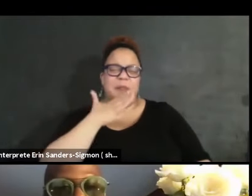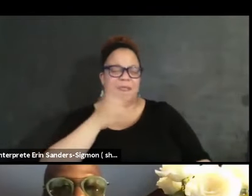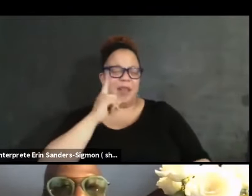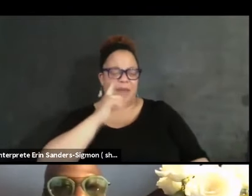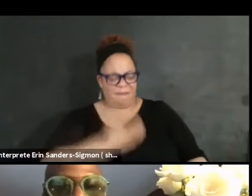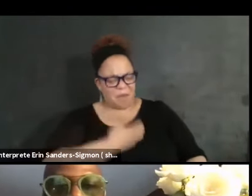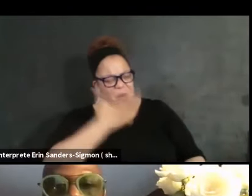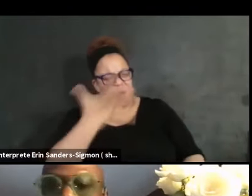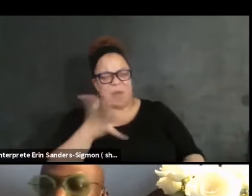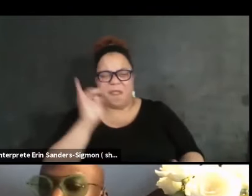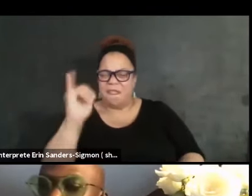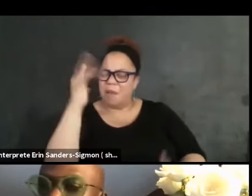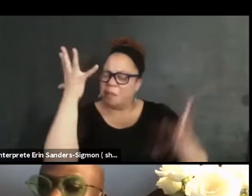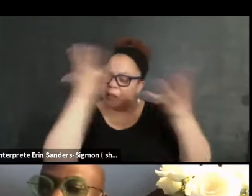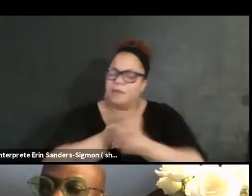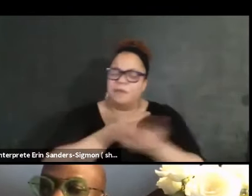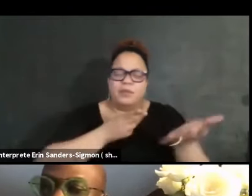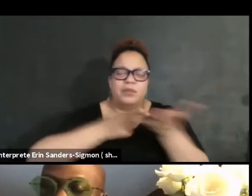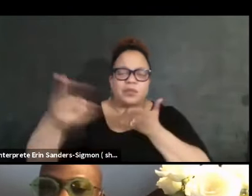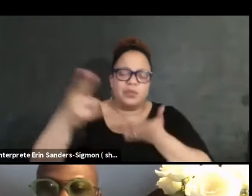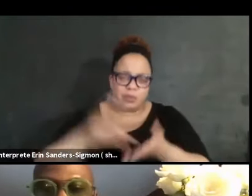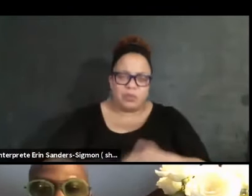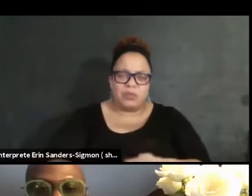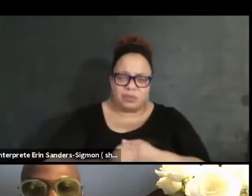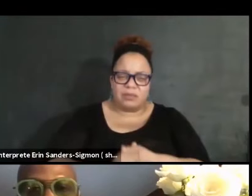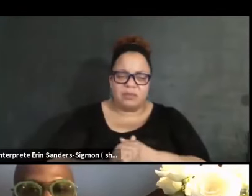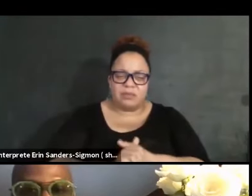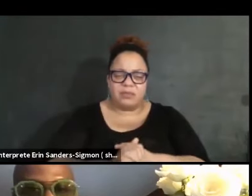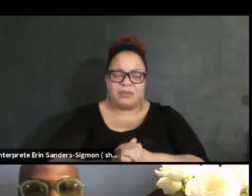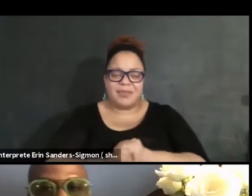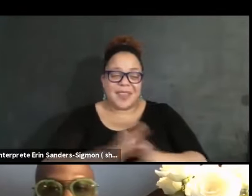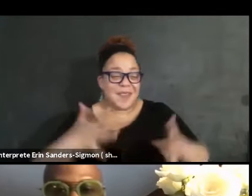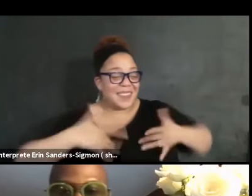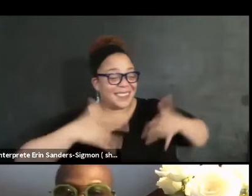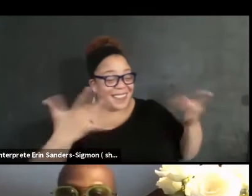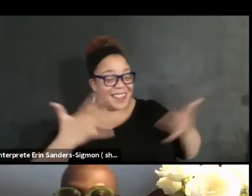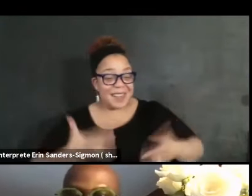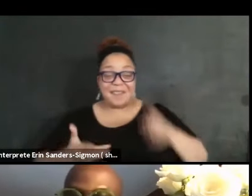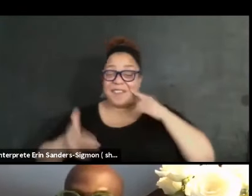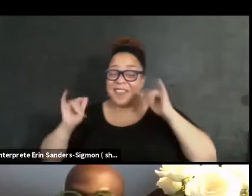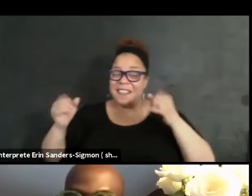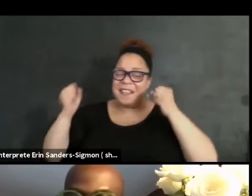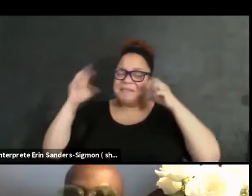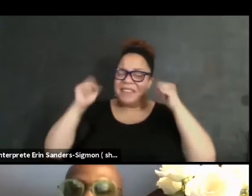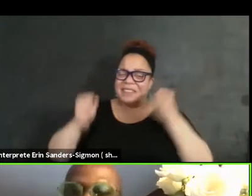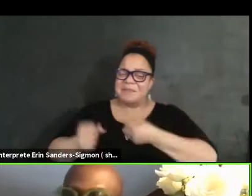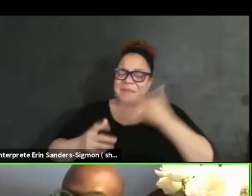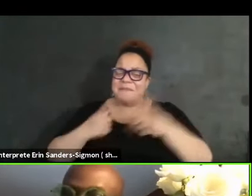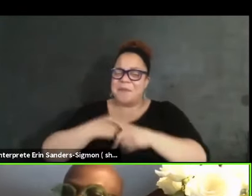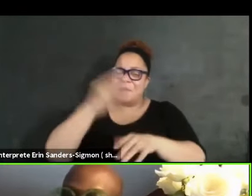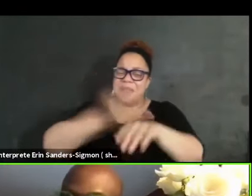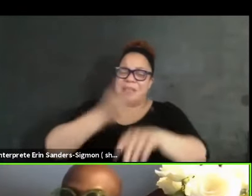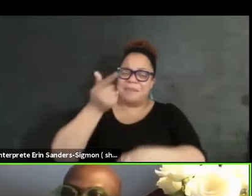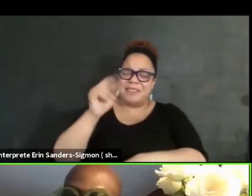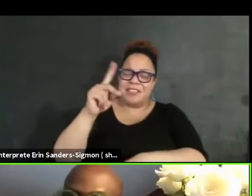What's good? For that amazing poet from Miami, from low to high, we have an 8, an 8.2, mm-hmm. an